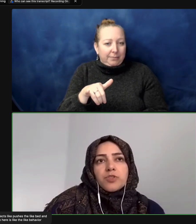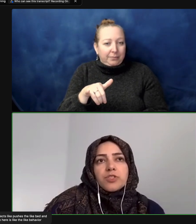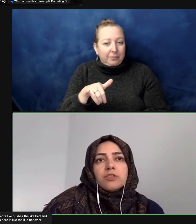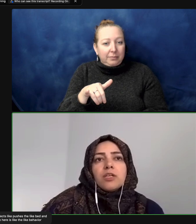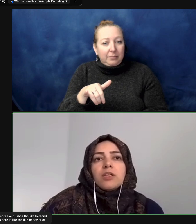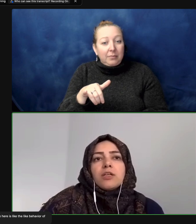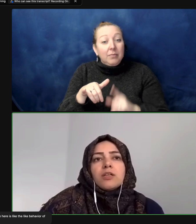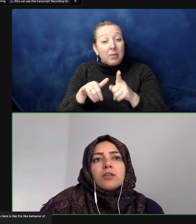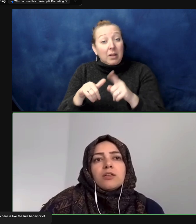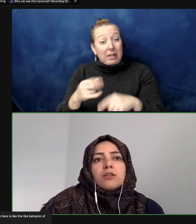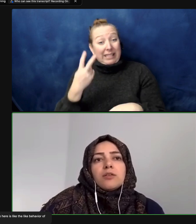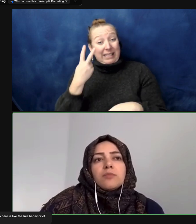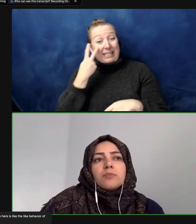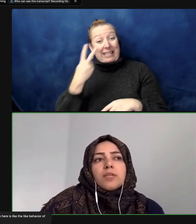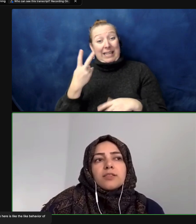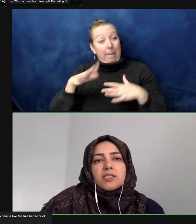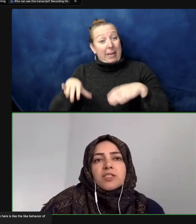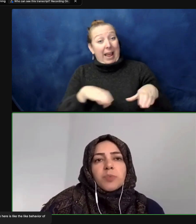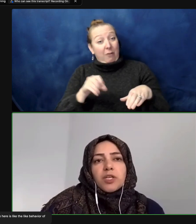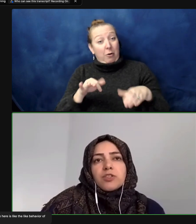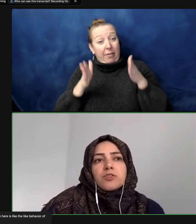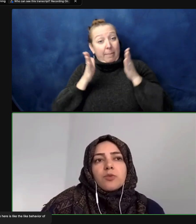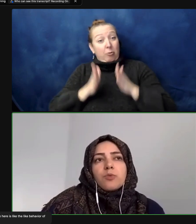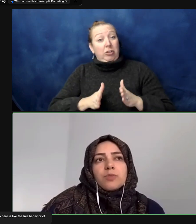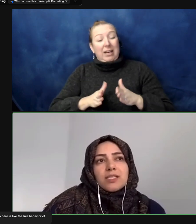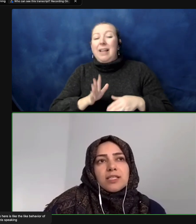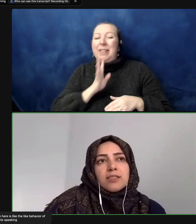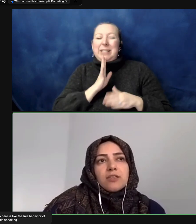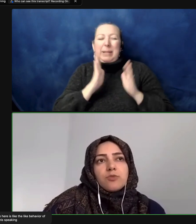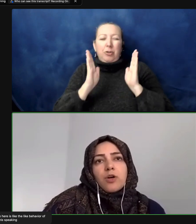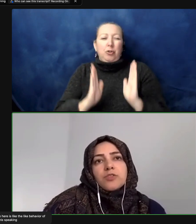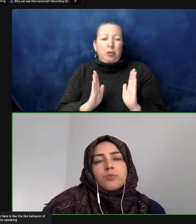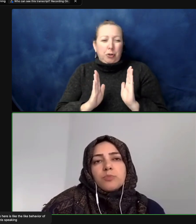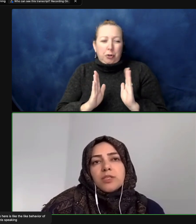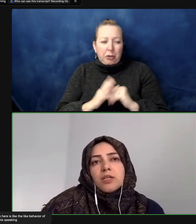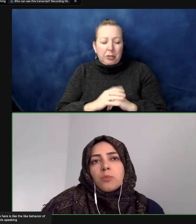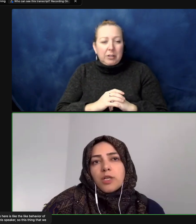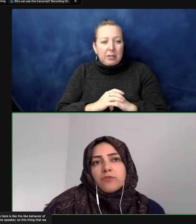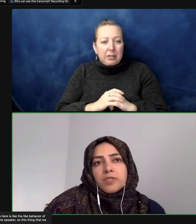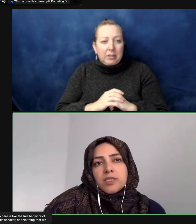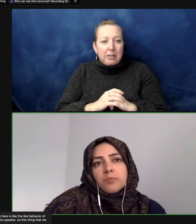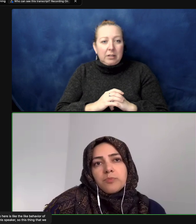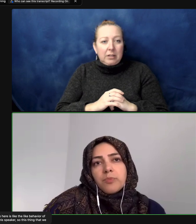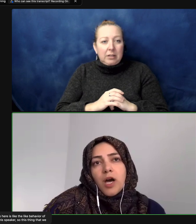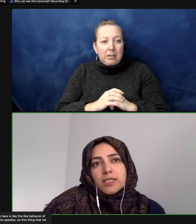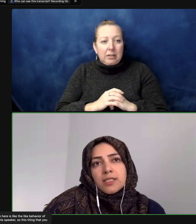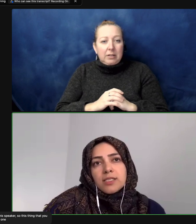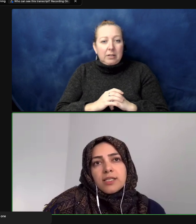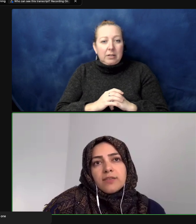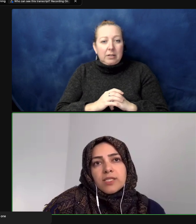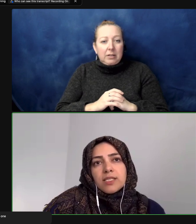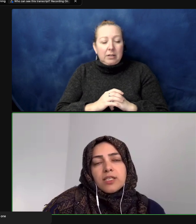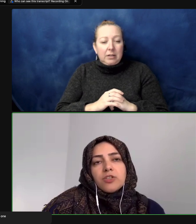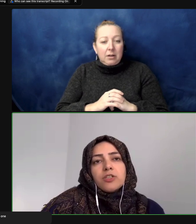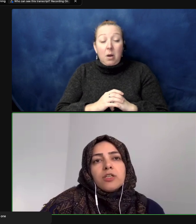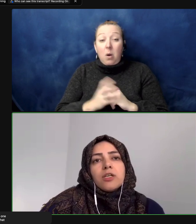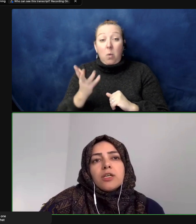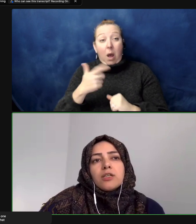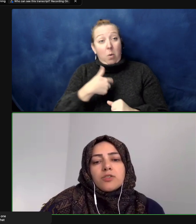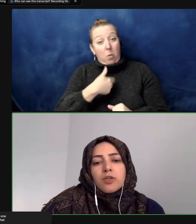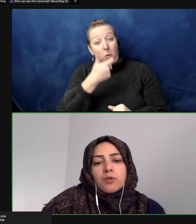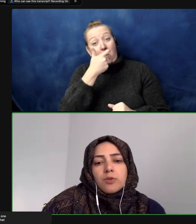this person. Like this speaker. So this thing that we watch would be like one of these boxes that we see